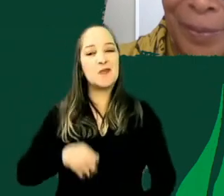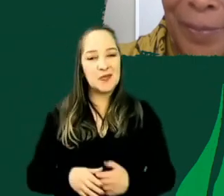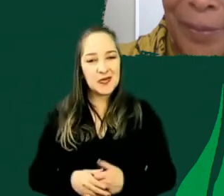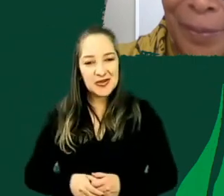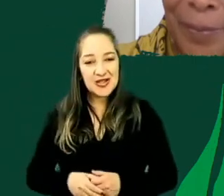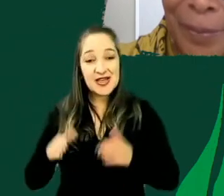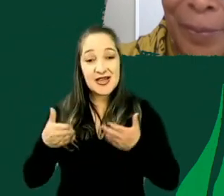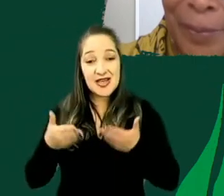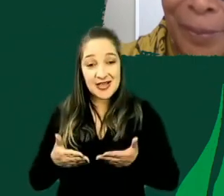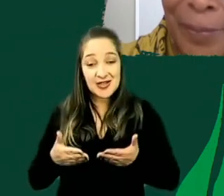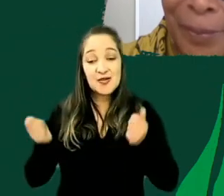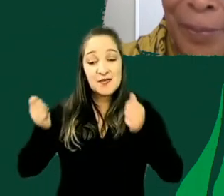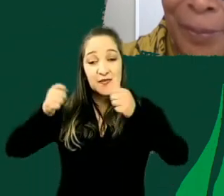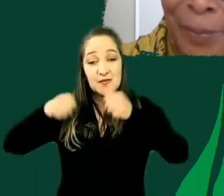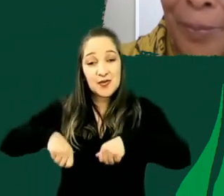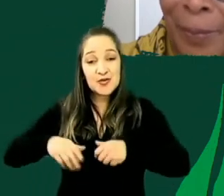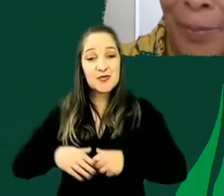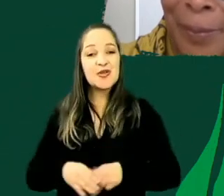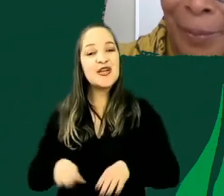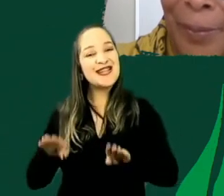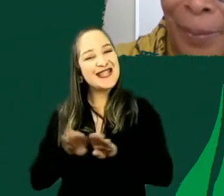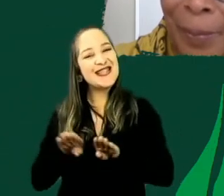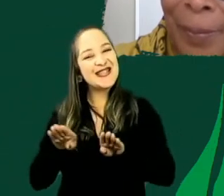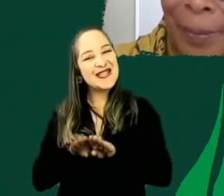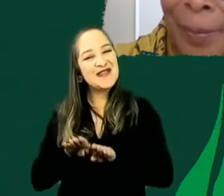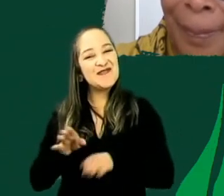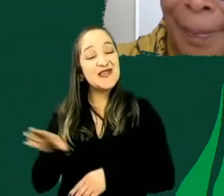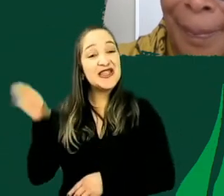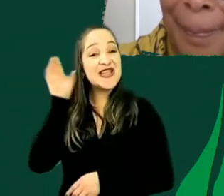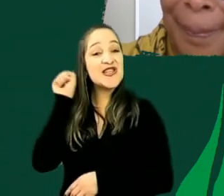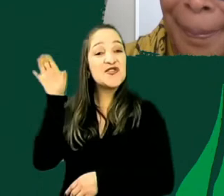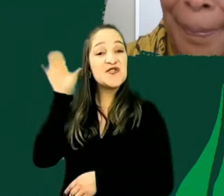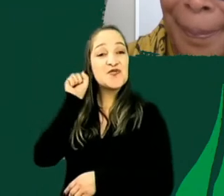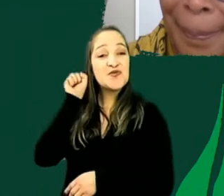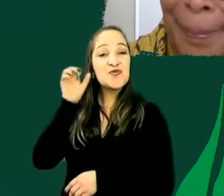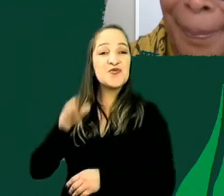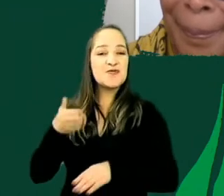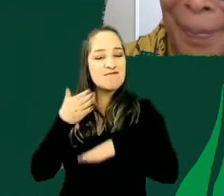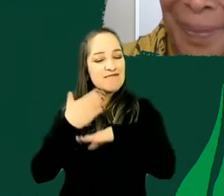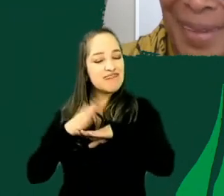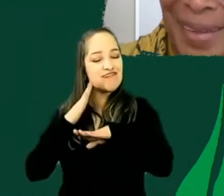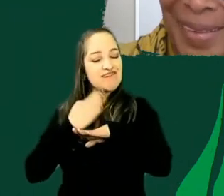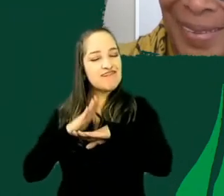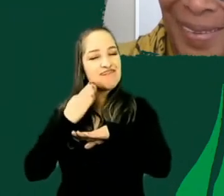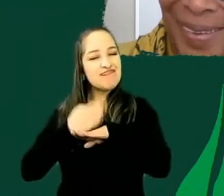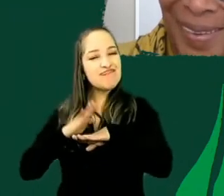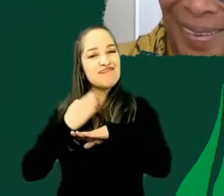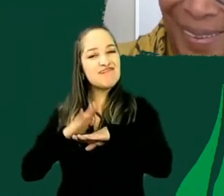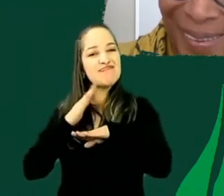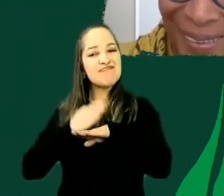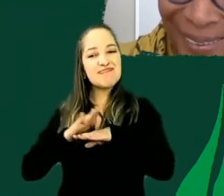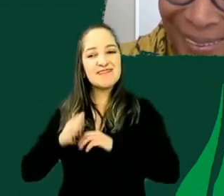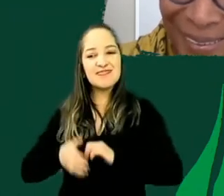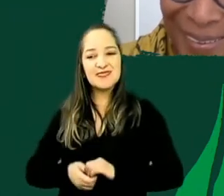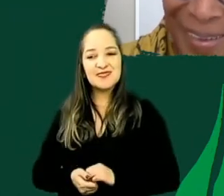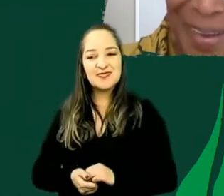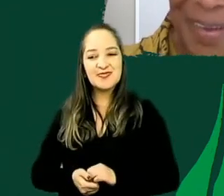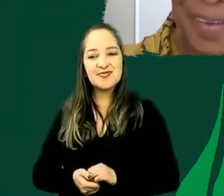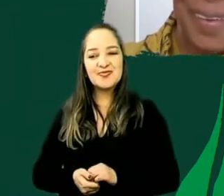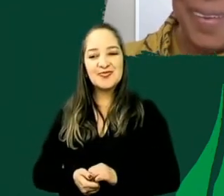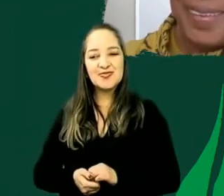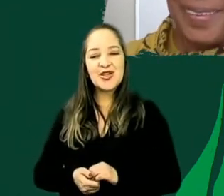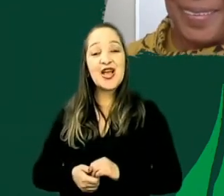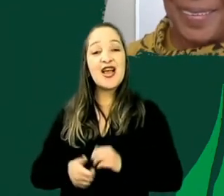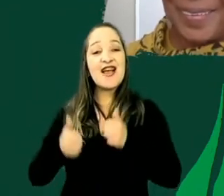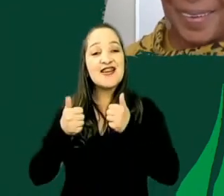So this possibility also of listening is belief in ourselves. It's